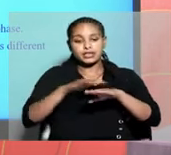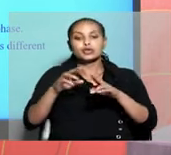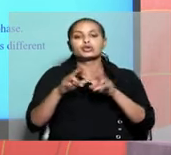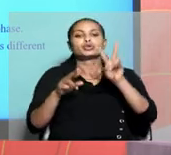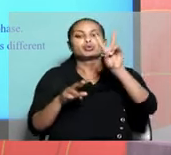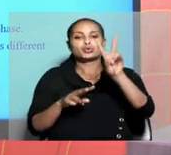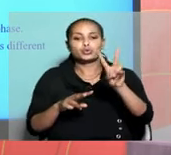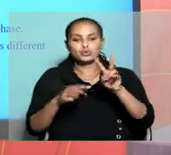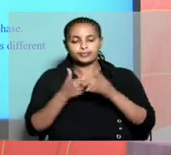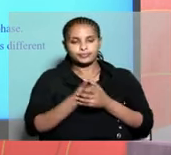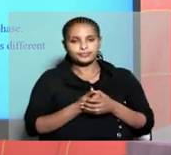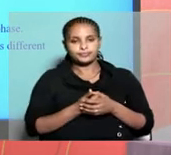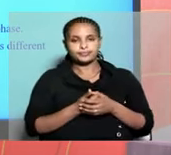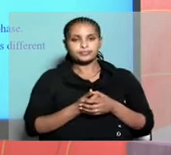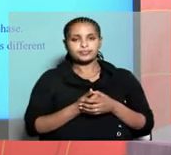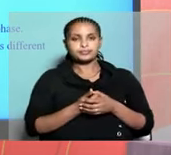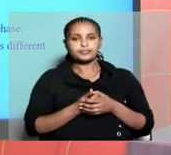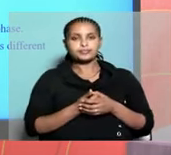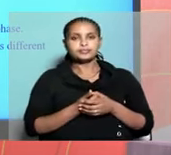2.